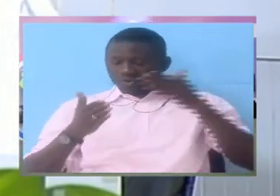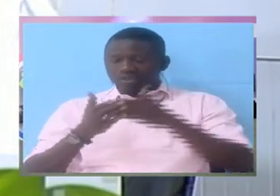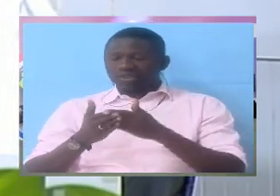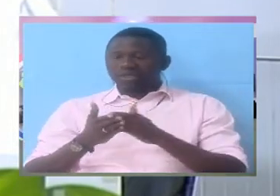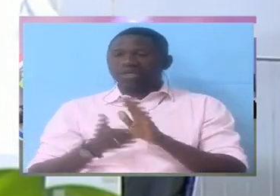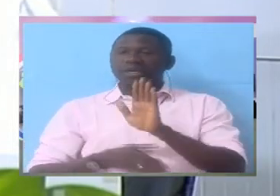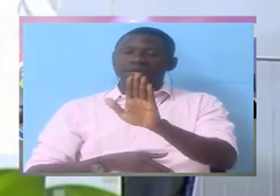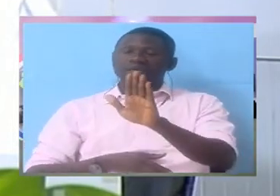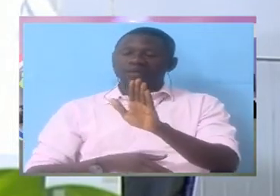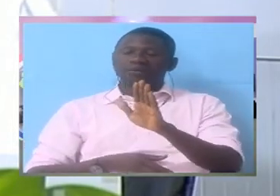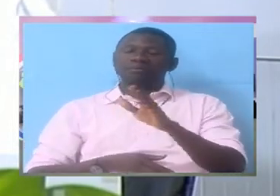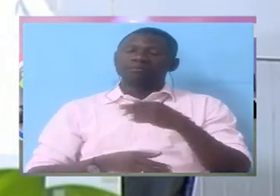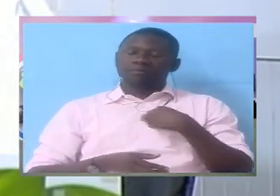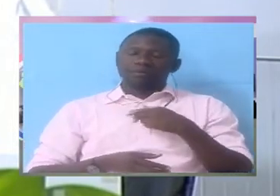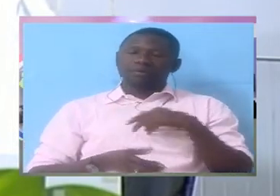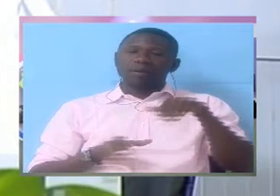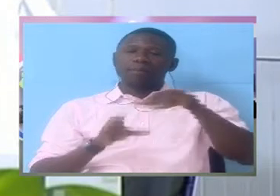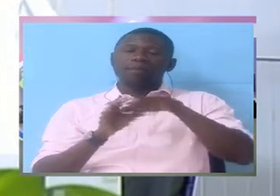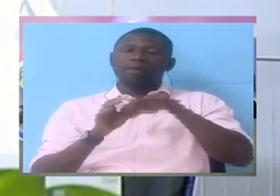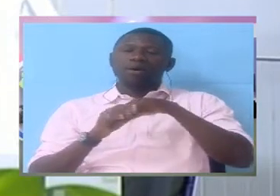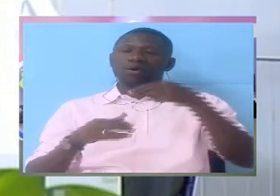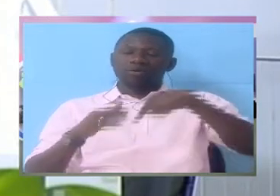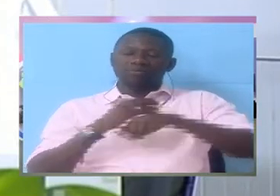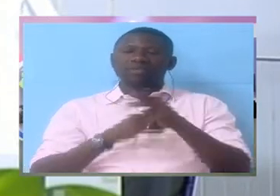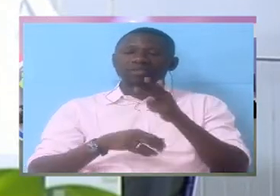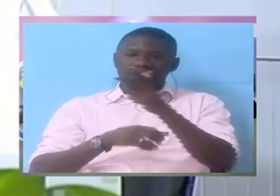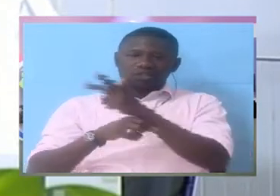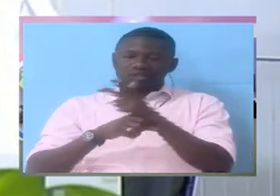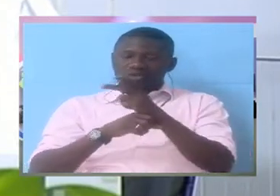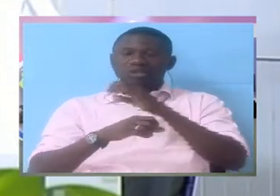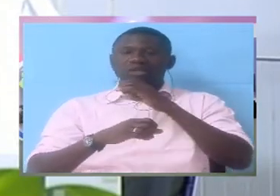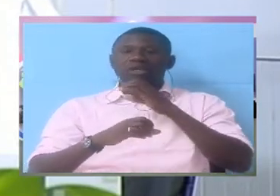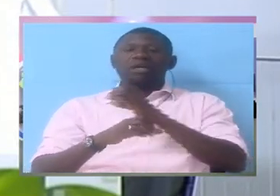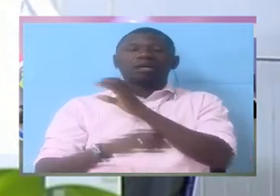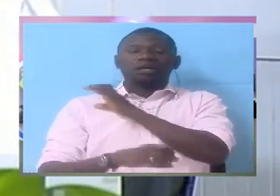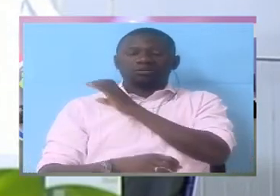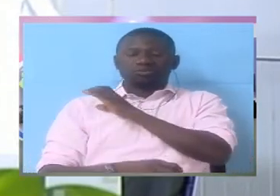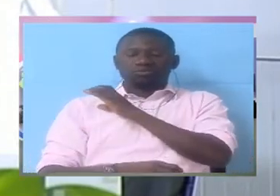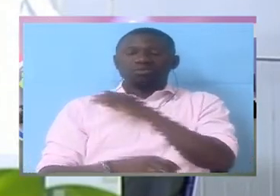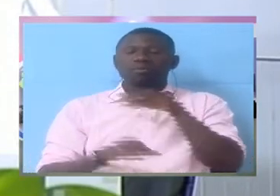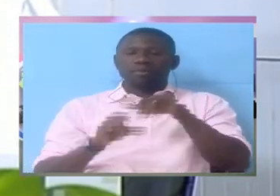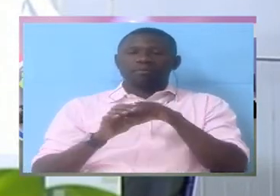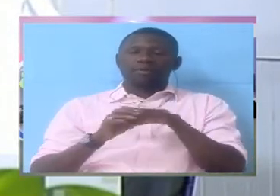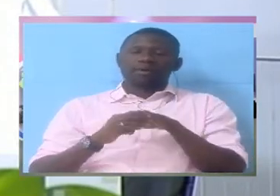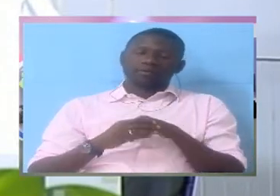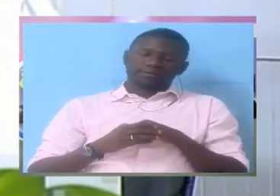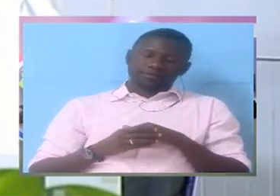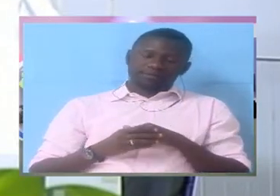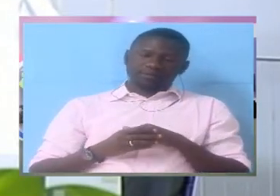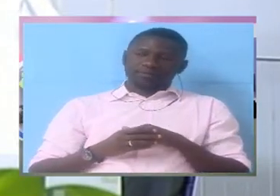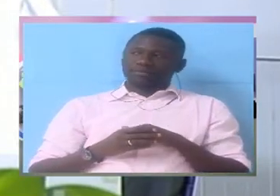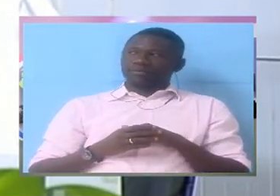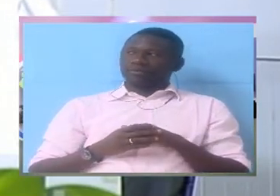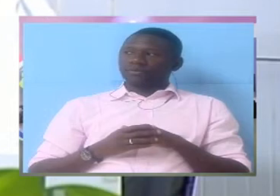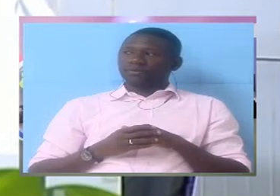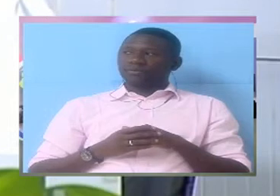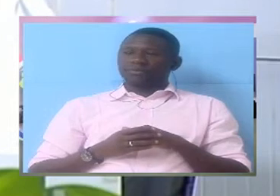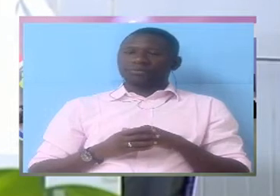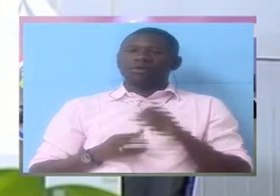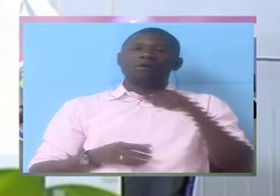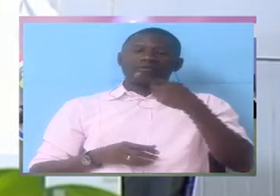was co-opted as a member of the Security Council. And for marrying in Atante Fangodadun, the Katara Council in Fangolo. Just for